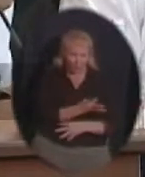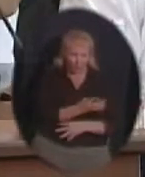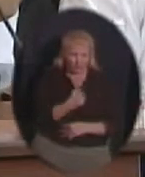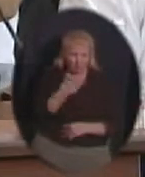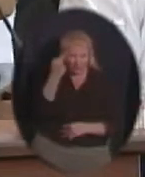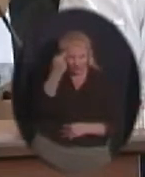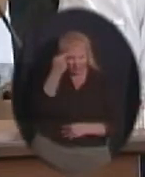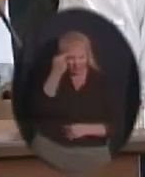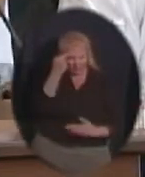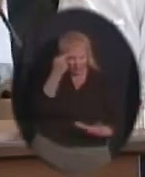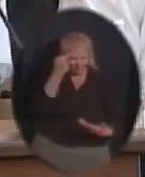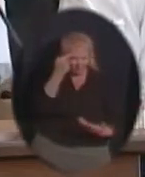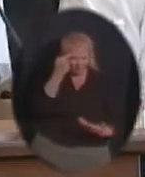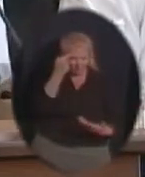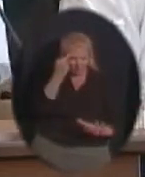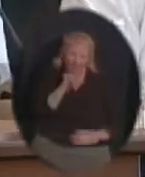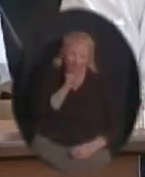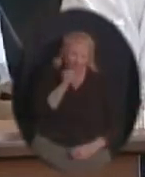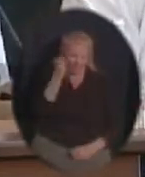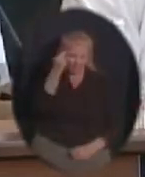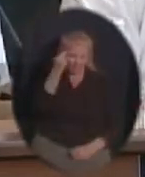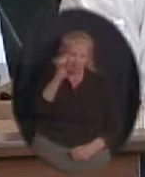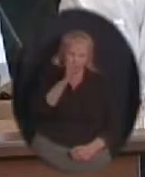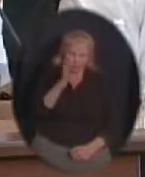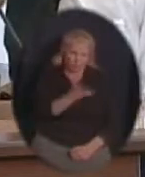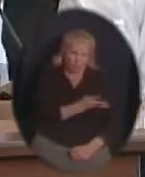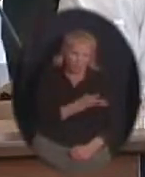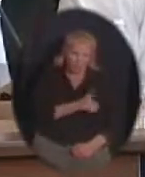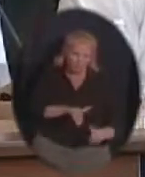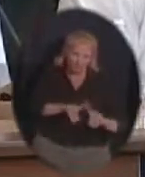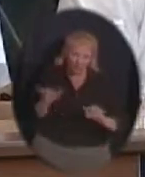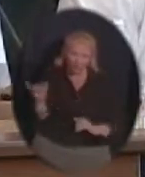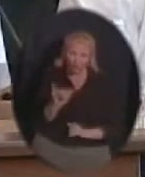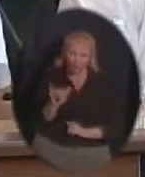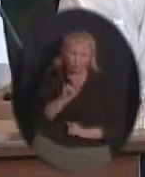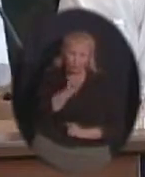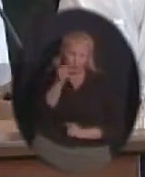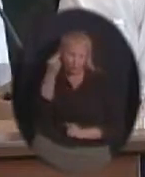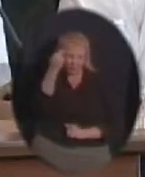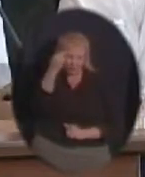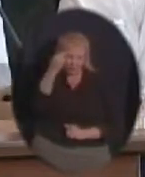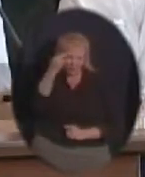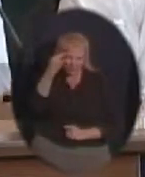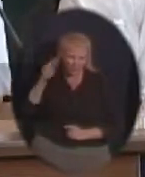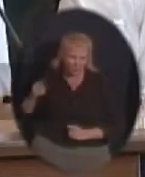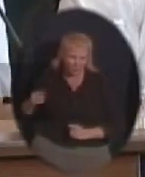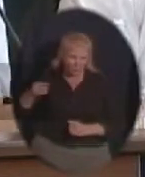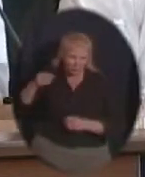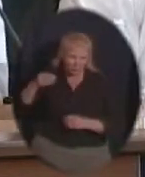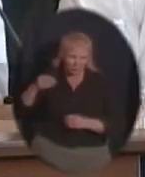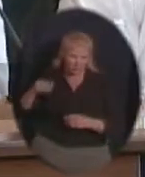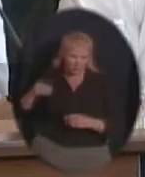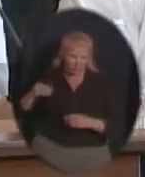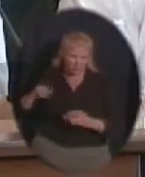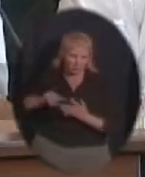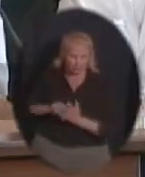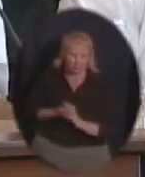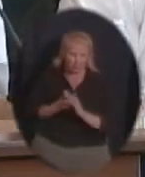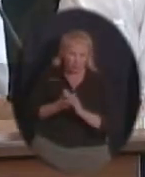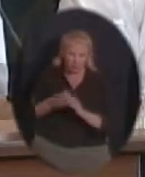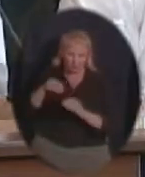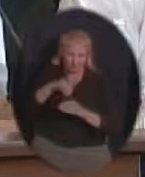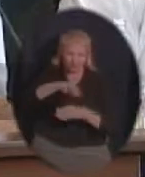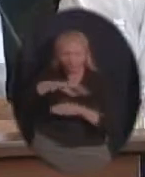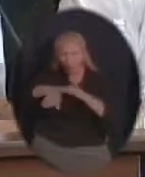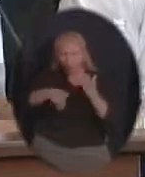I don't think we should turn around and walk away from it. By the same token, I'm not in favor of introducing it in all schools, and I would be in favor of